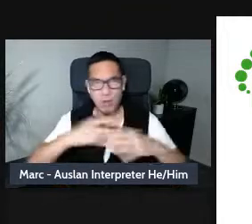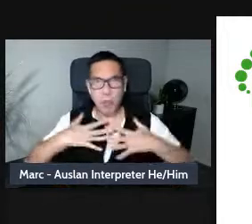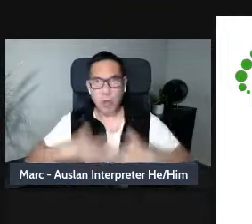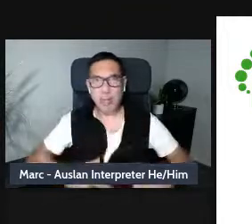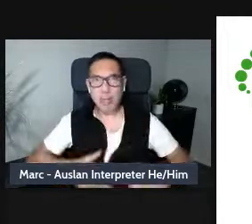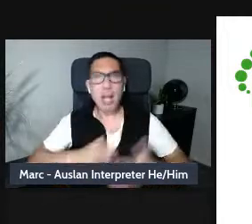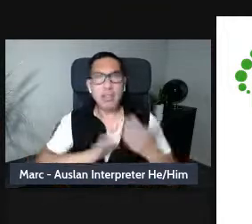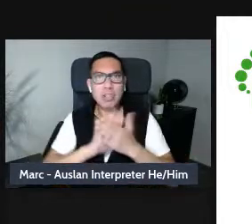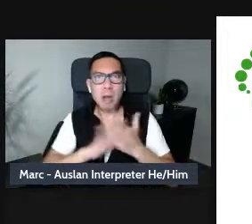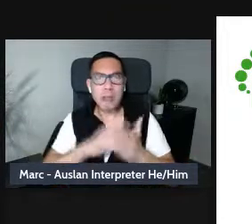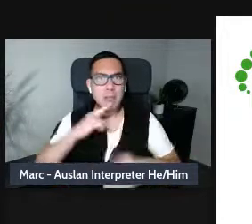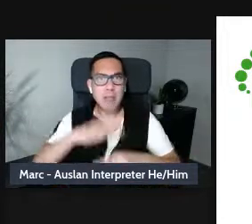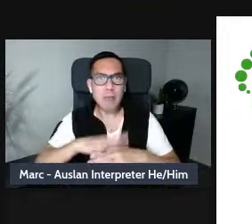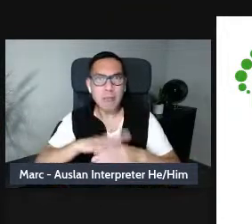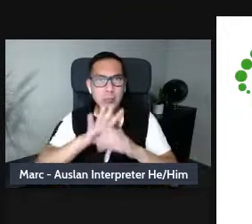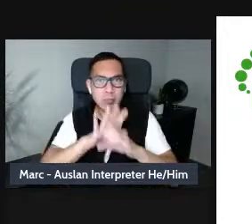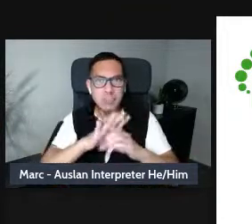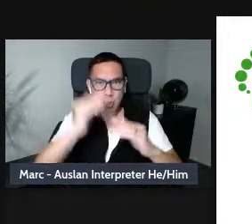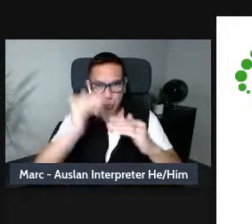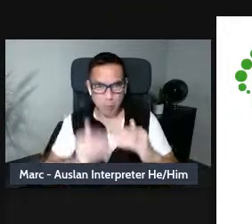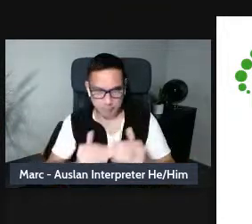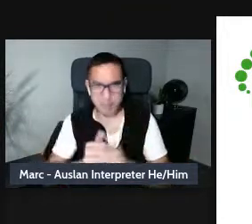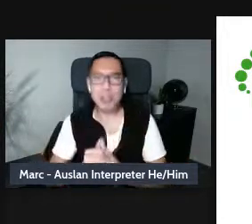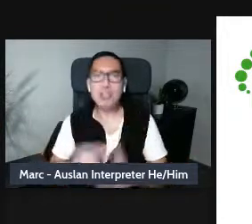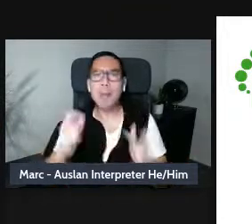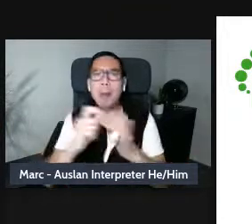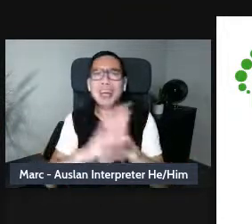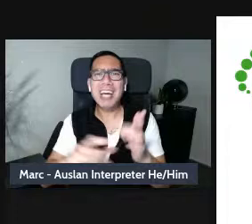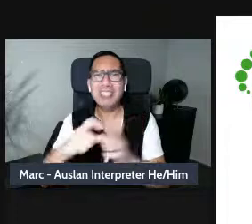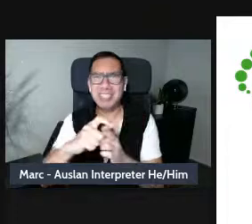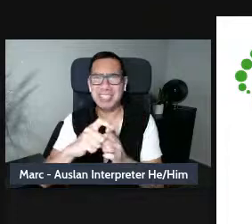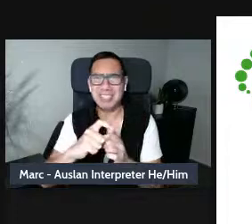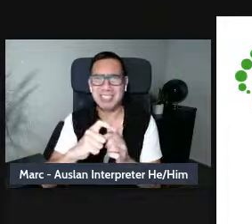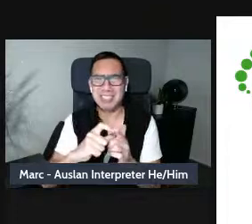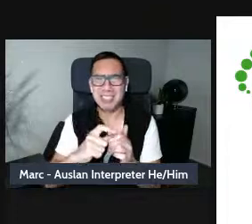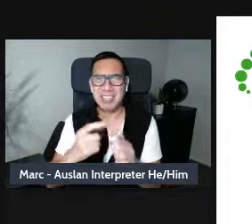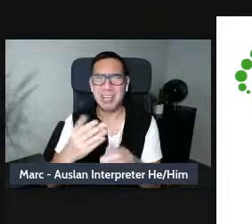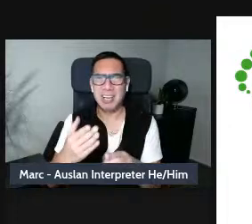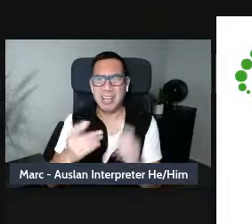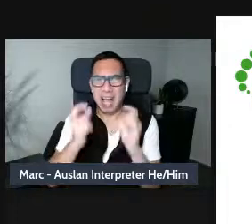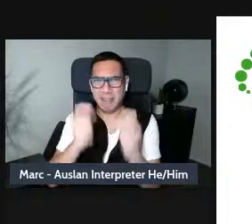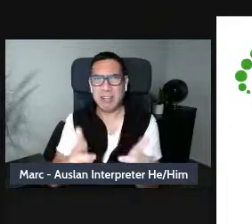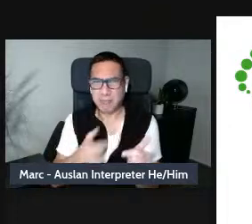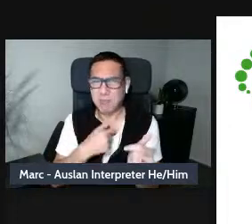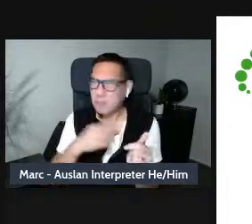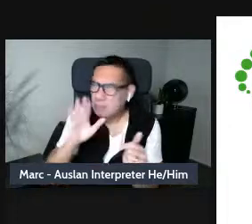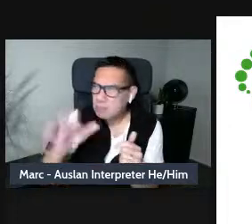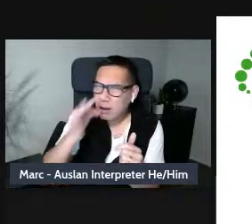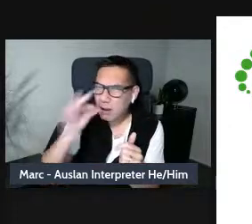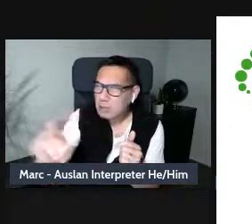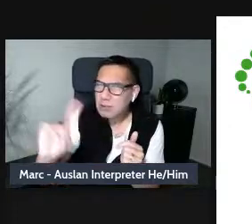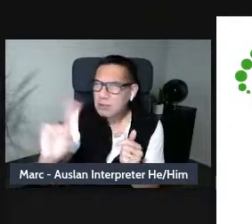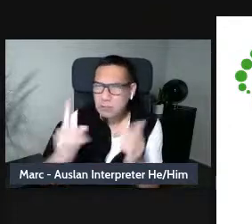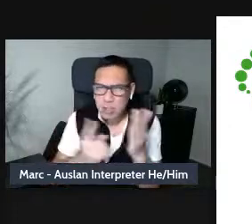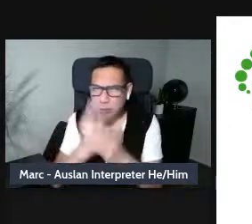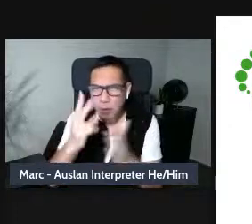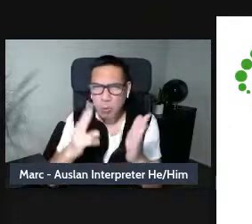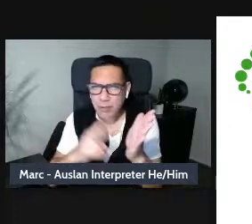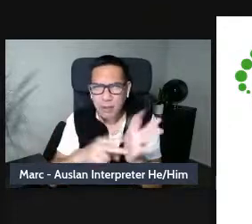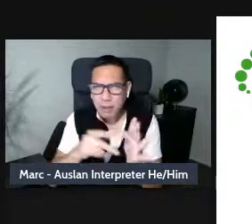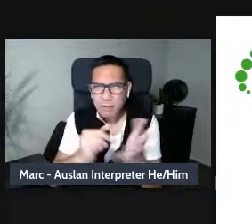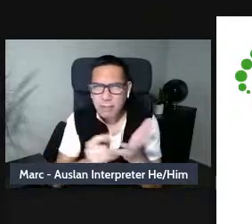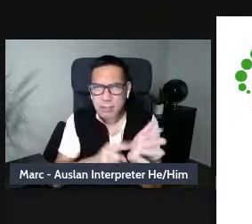my PhD and postdoc, I asked the question, there's got to be something about these collateral vessels that are unique compared